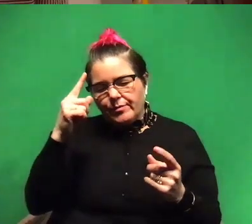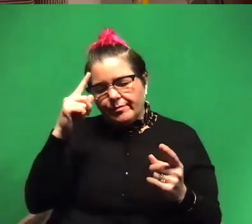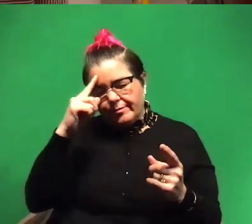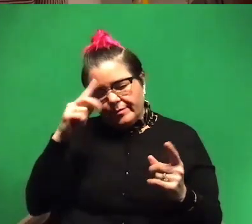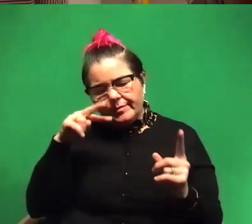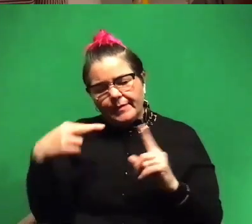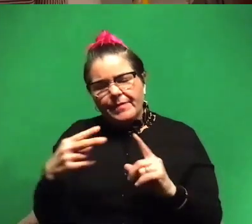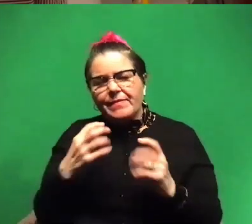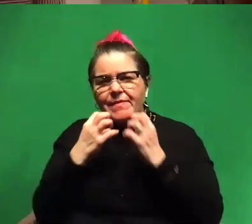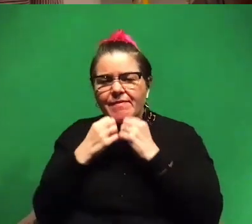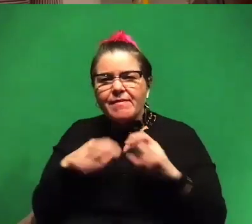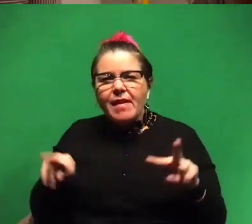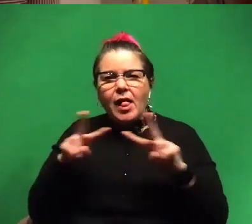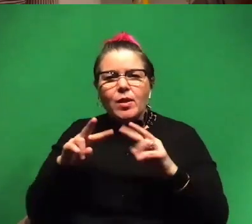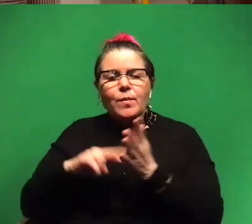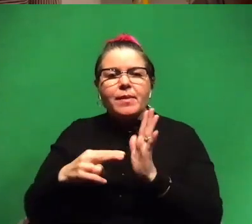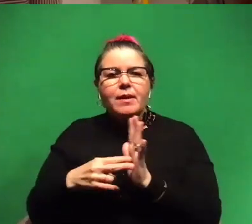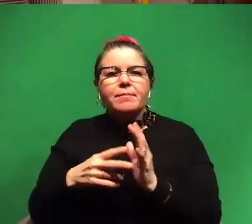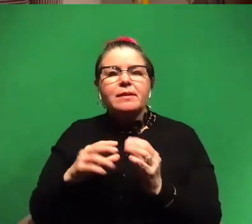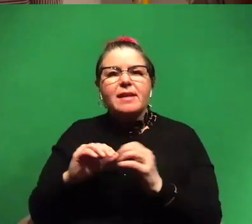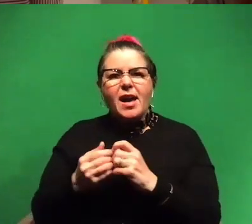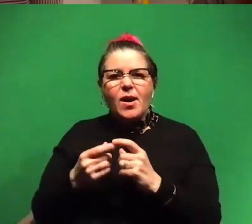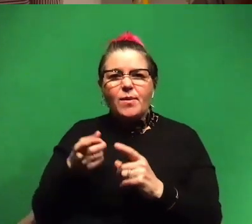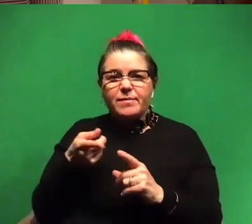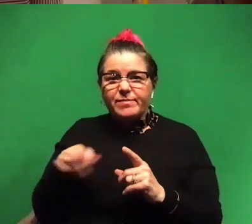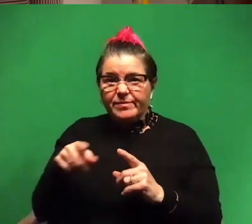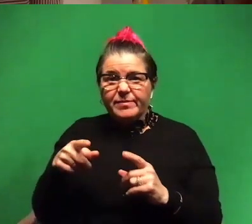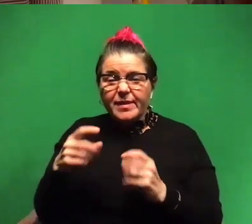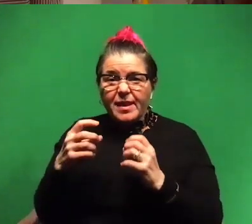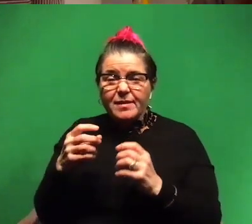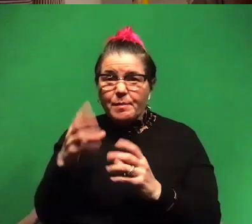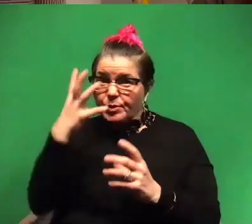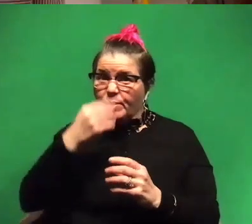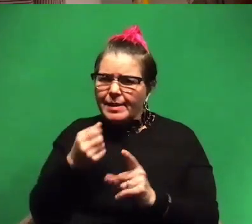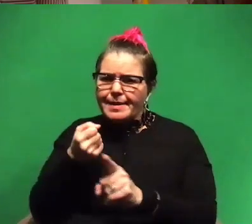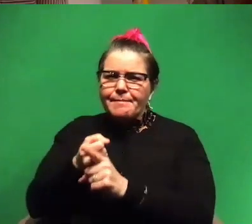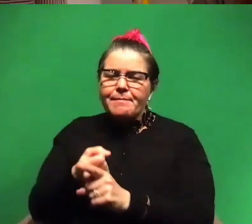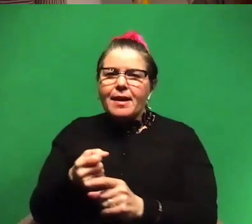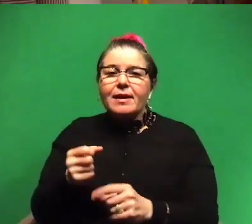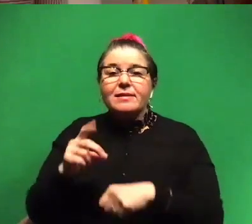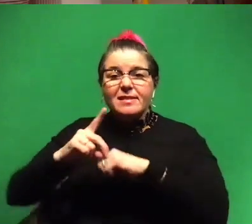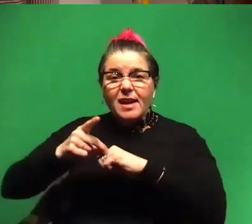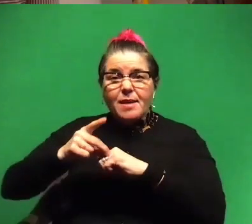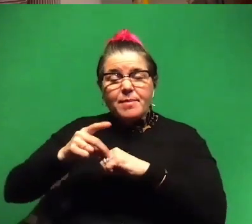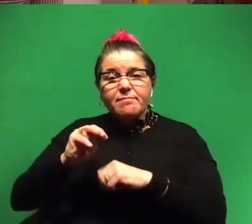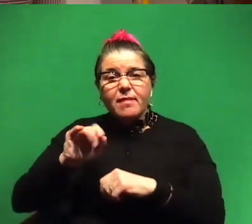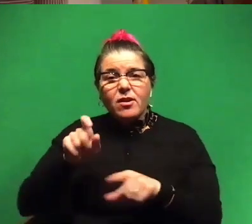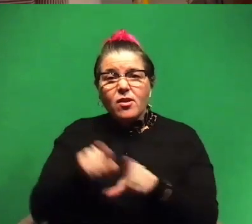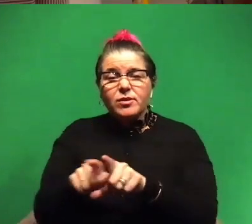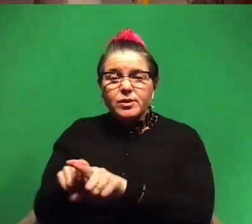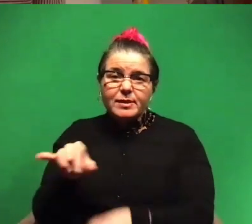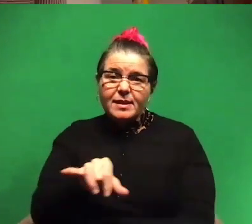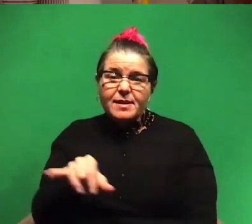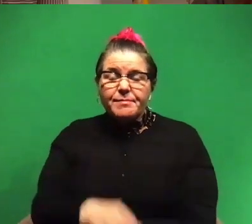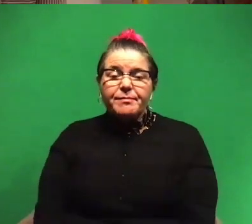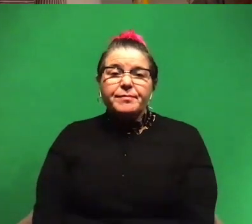and how it can have impacts is also interesting. And diamond mines are also like that, right? So